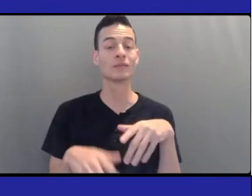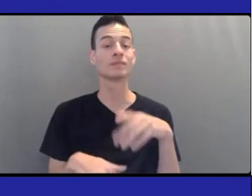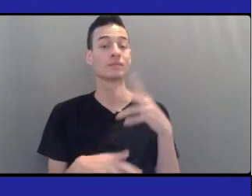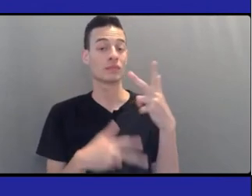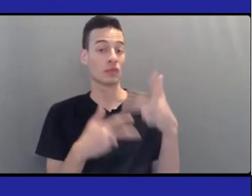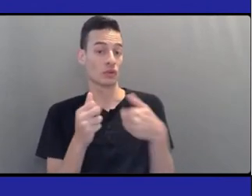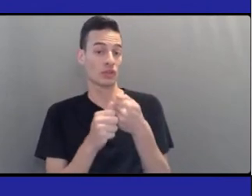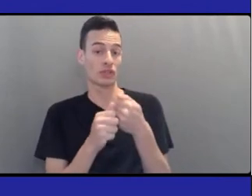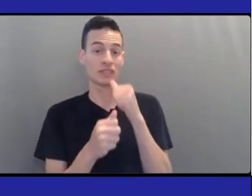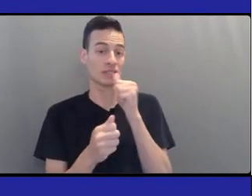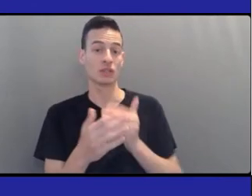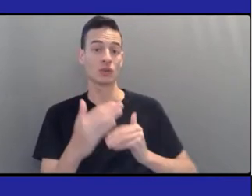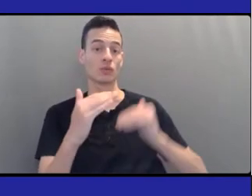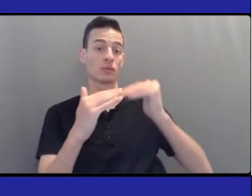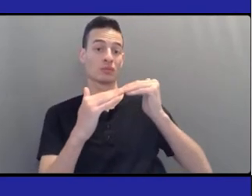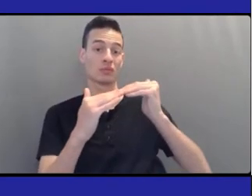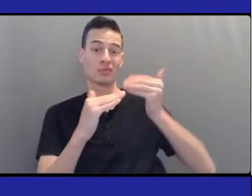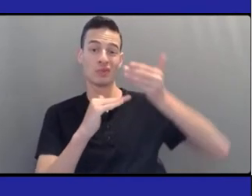exceed